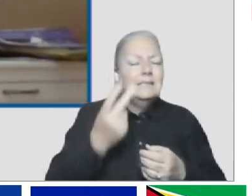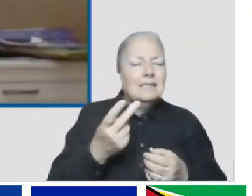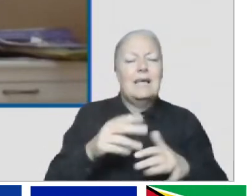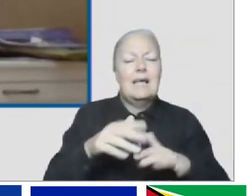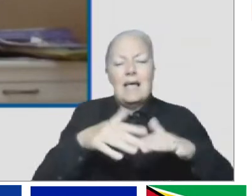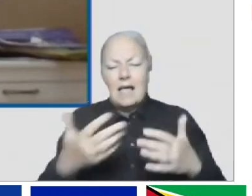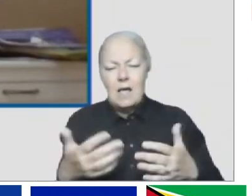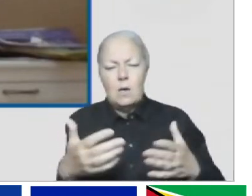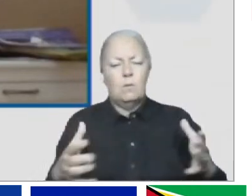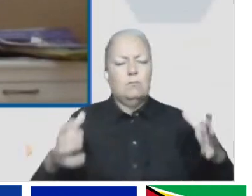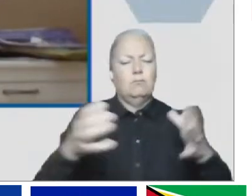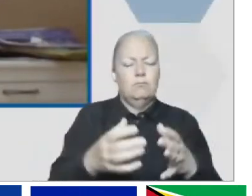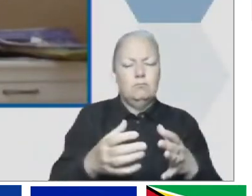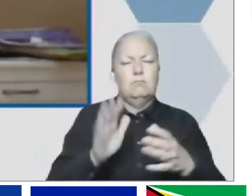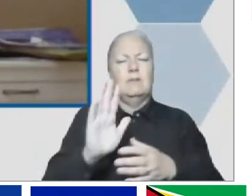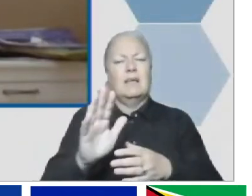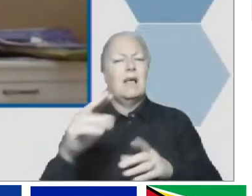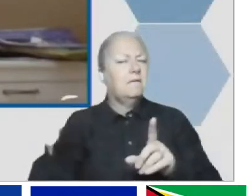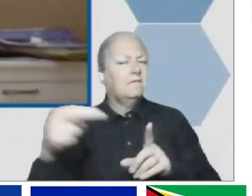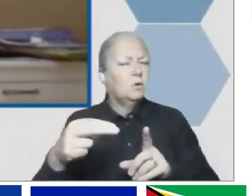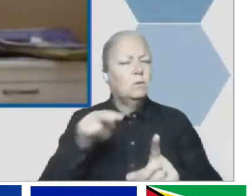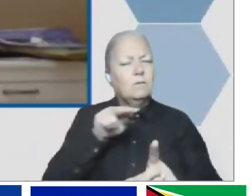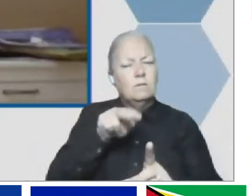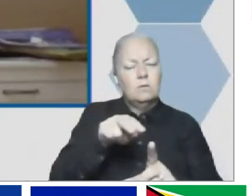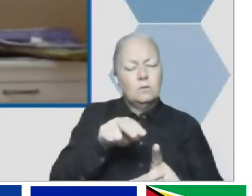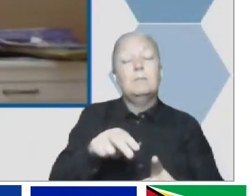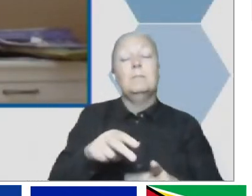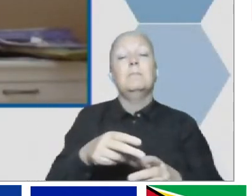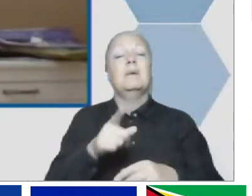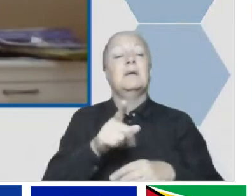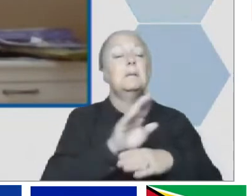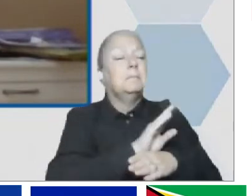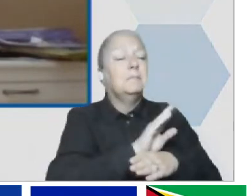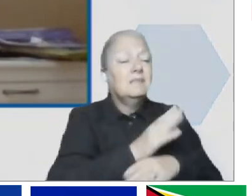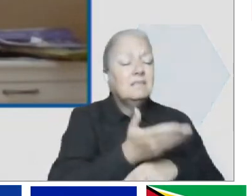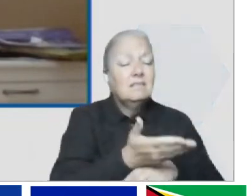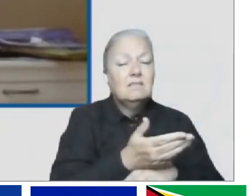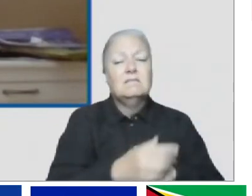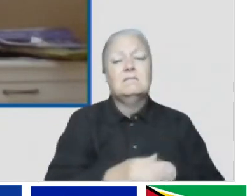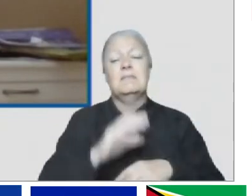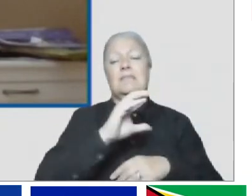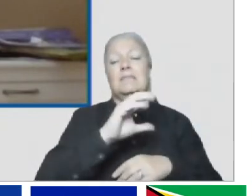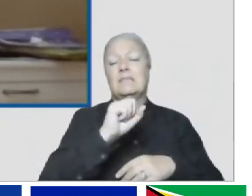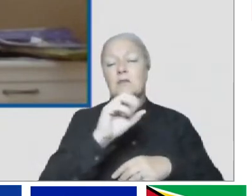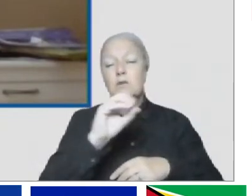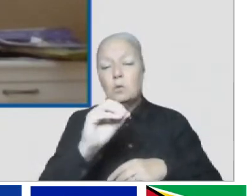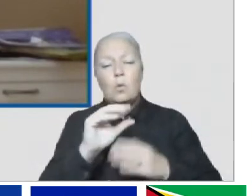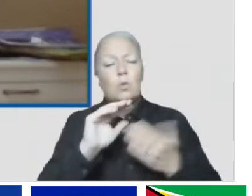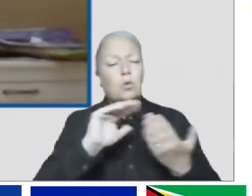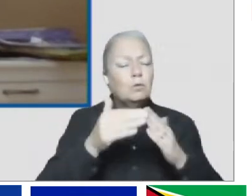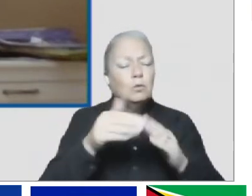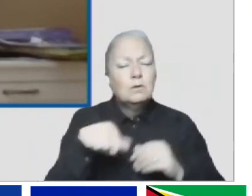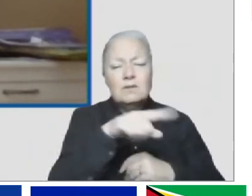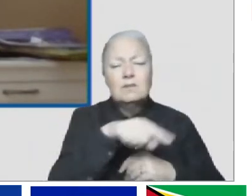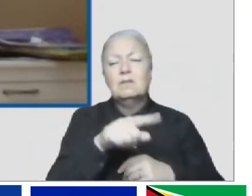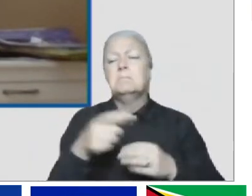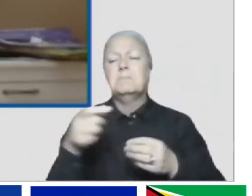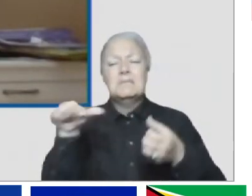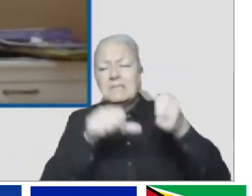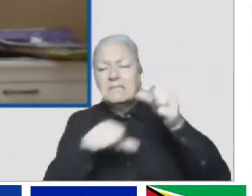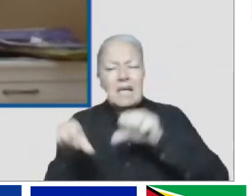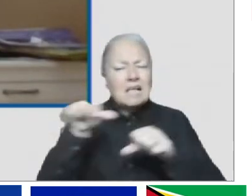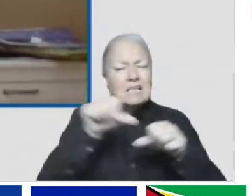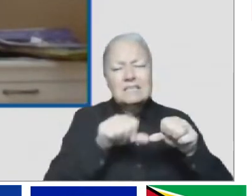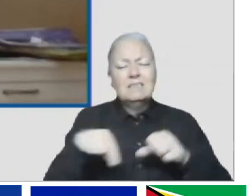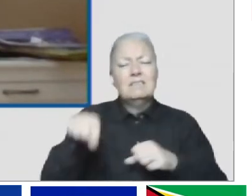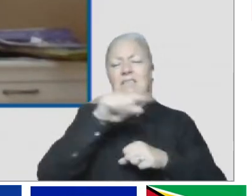the private sector, the civil society organizations, the scientists or scientific community, academics, they can work